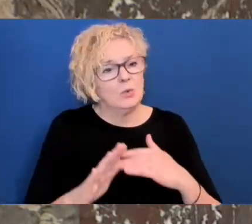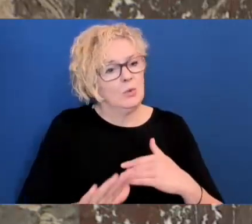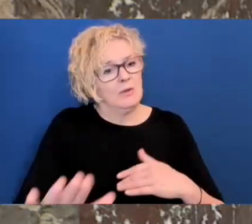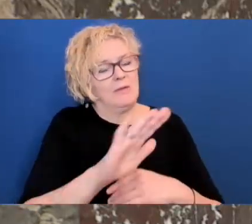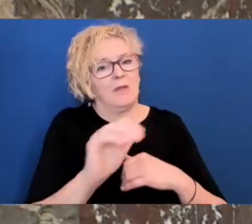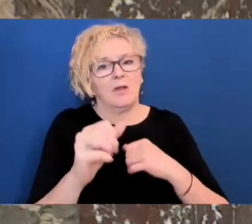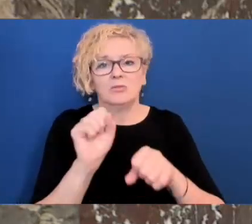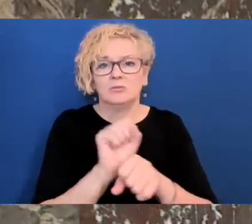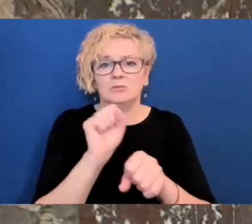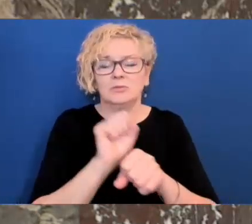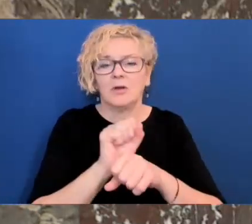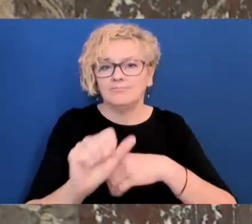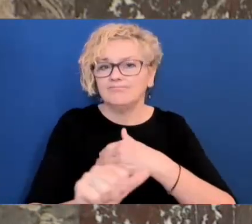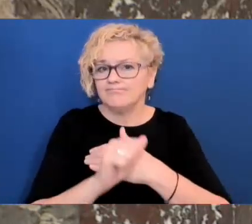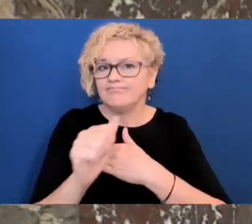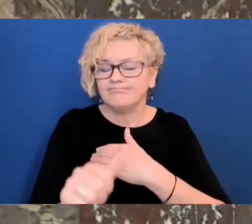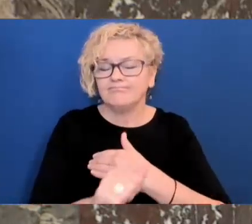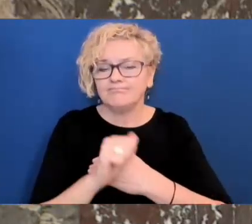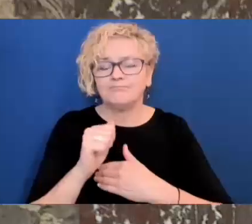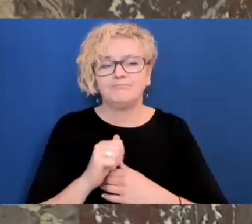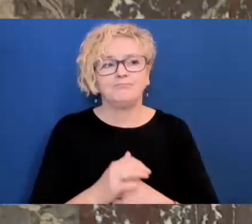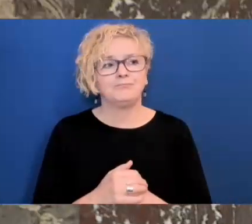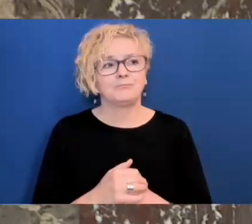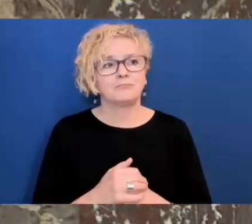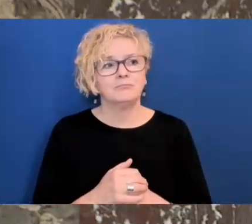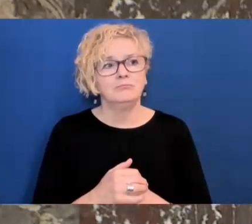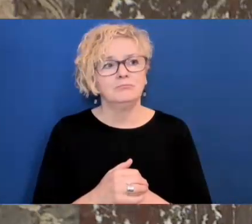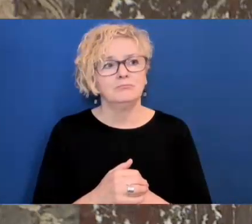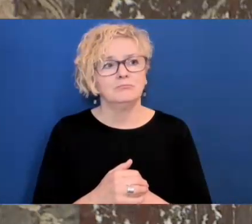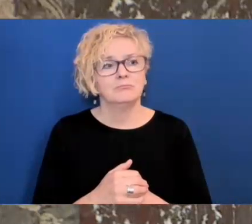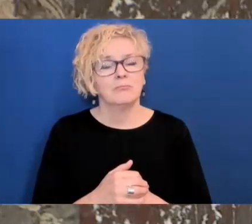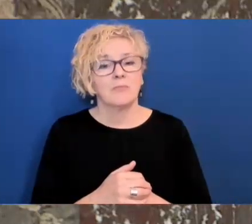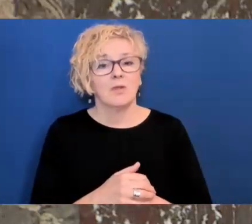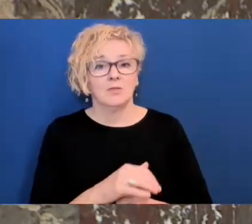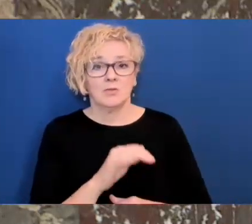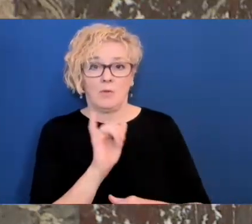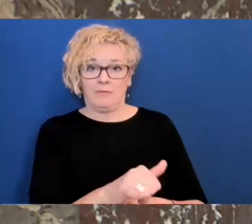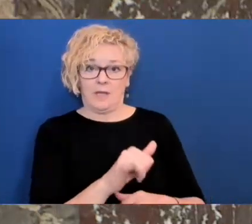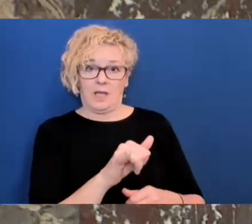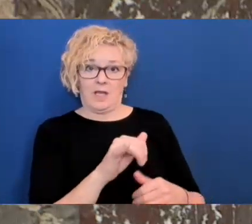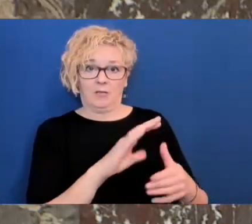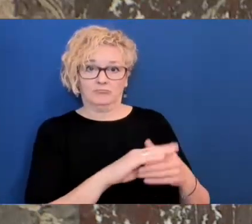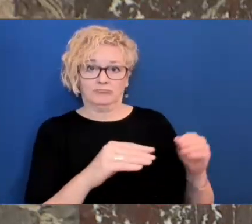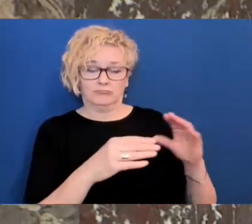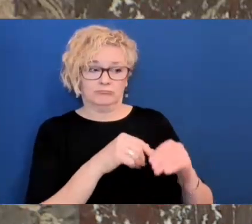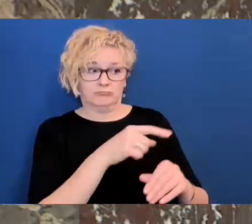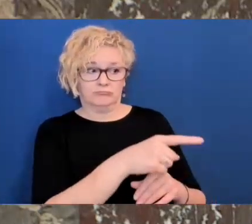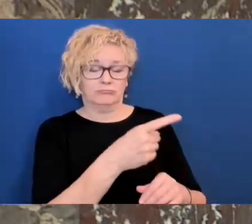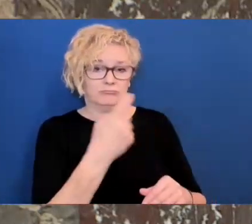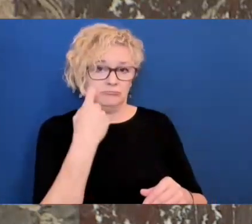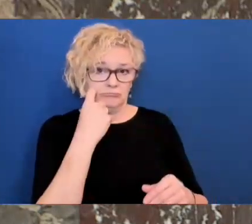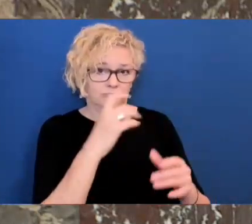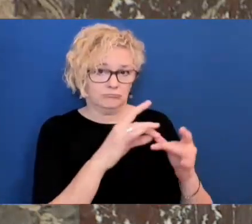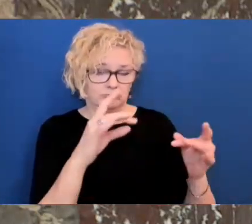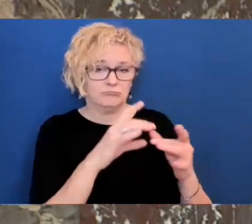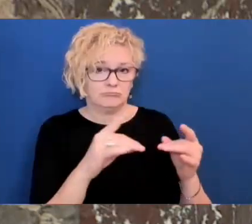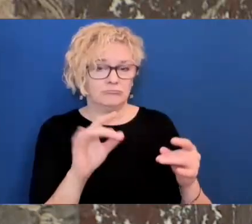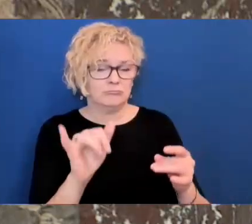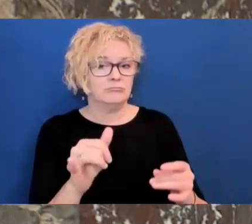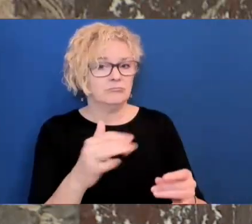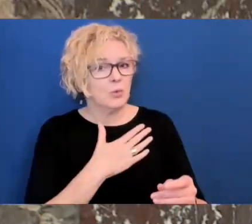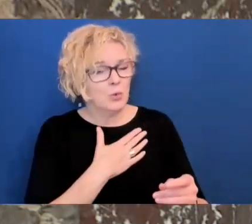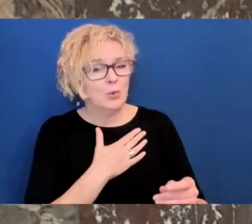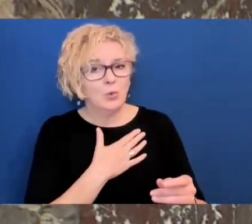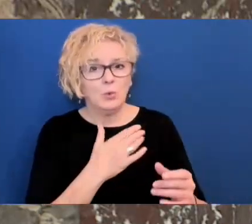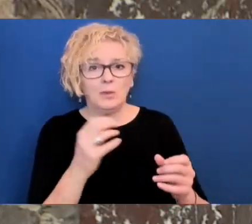is correct to recall that the tragedy was devastating for the province. It is one of a